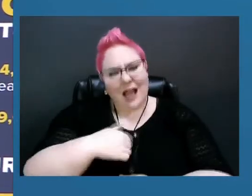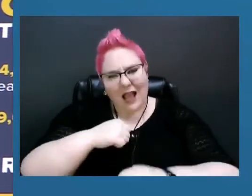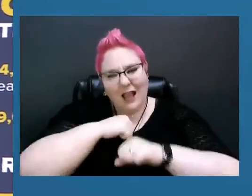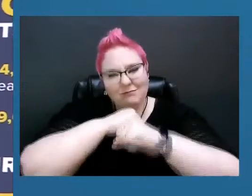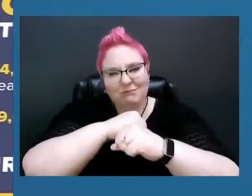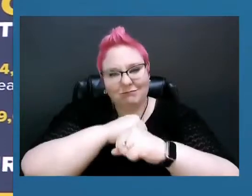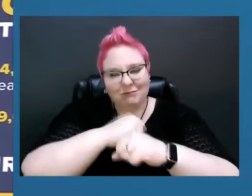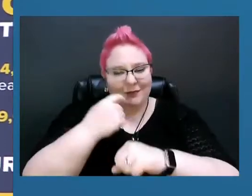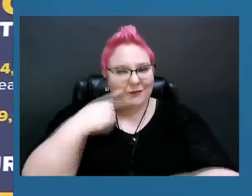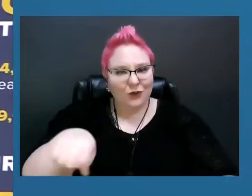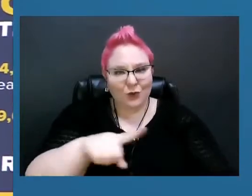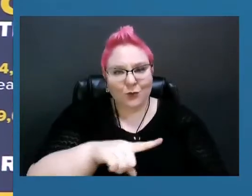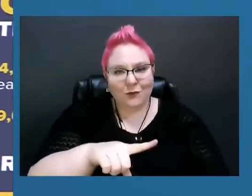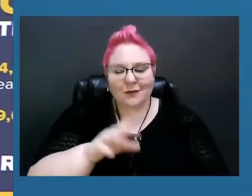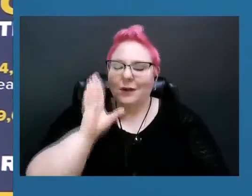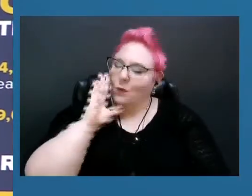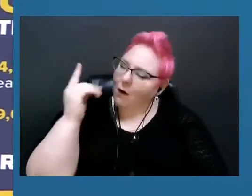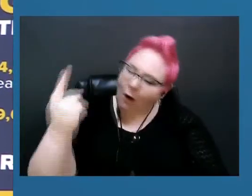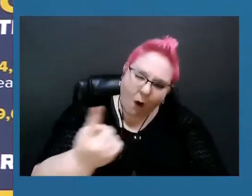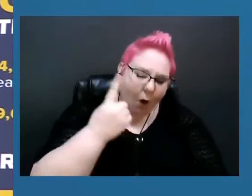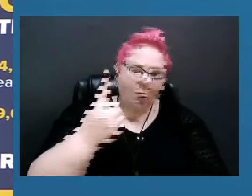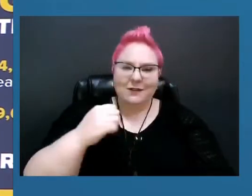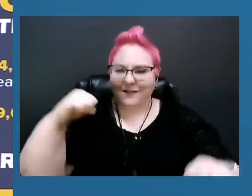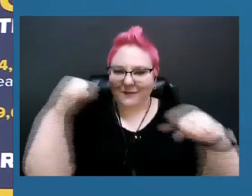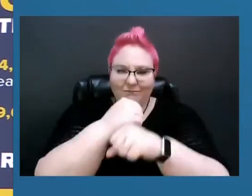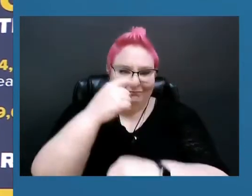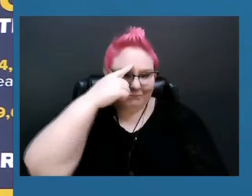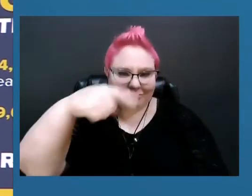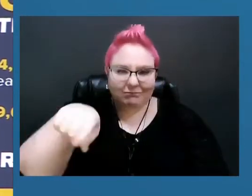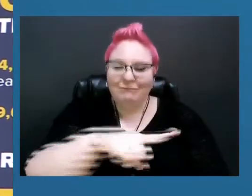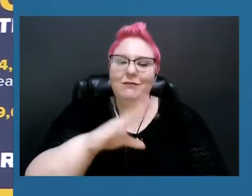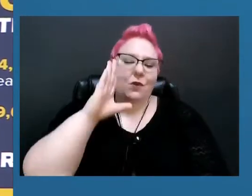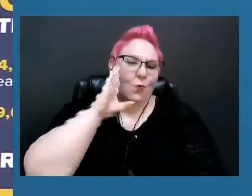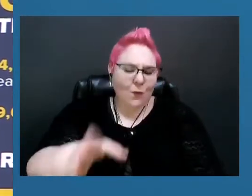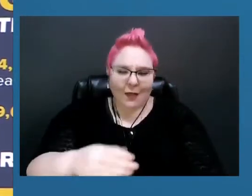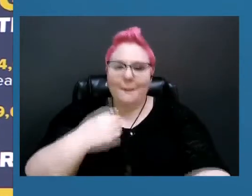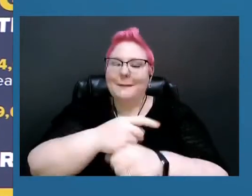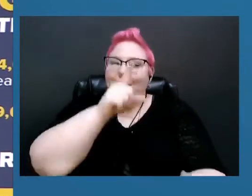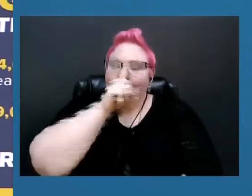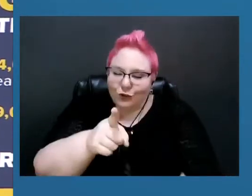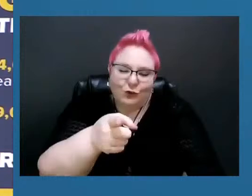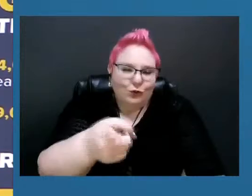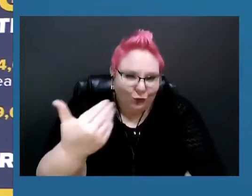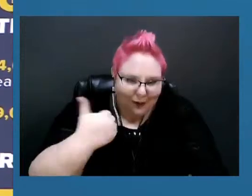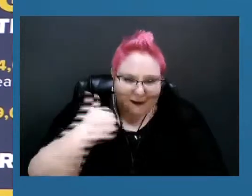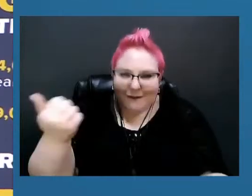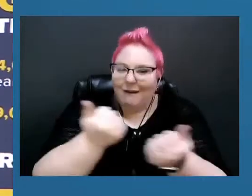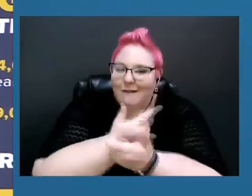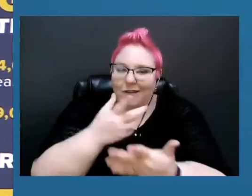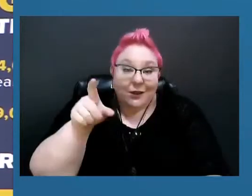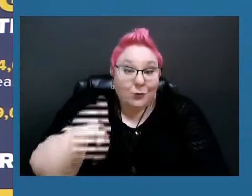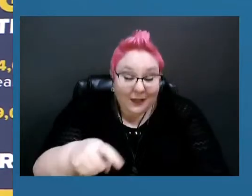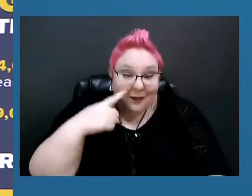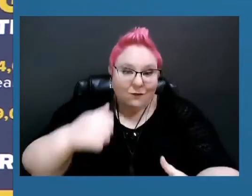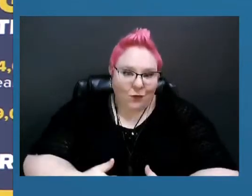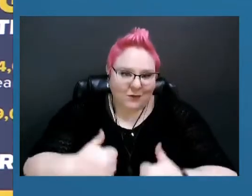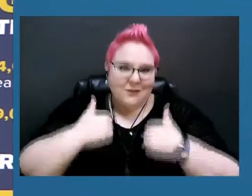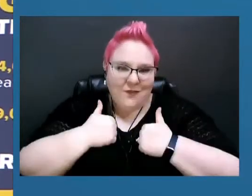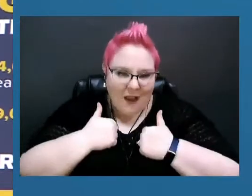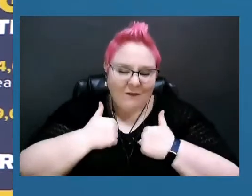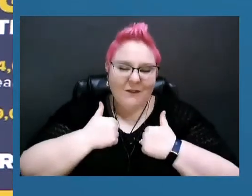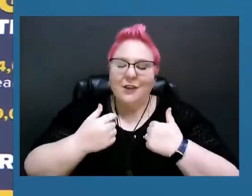I will always have your back. I will fight for you. I will make sure that you have what you need to survive. You're not going to be forgotten.